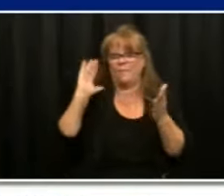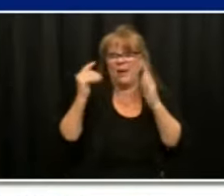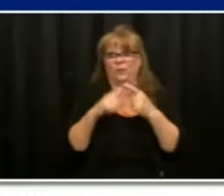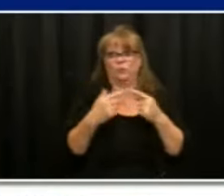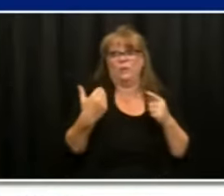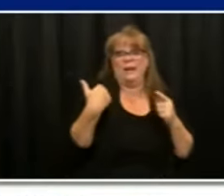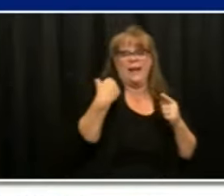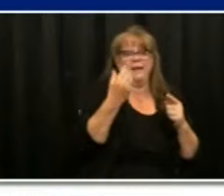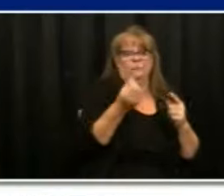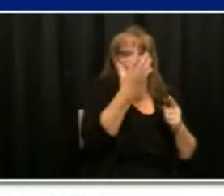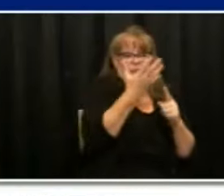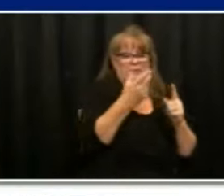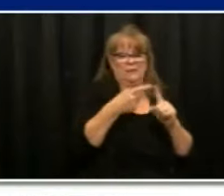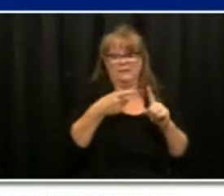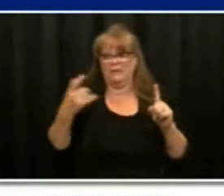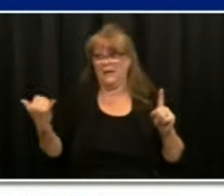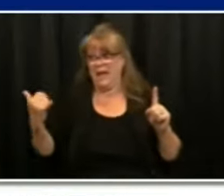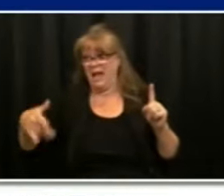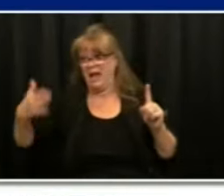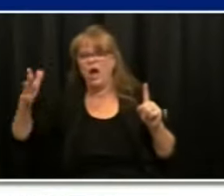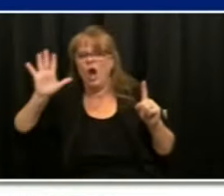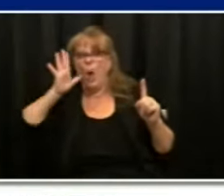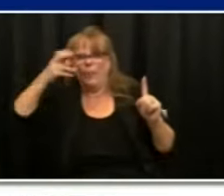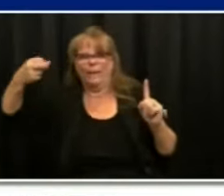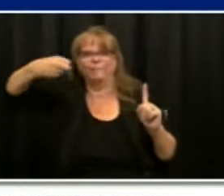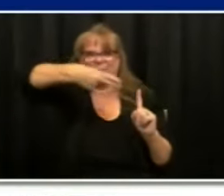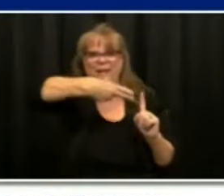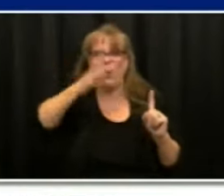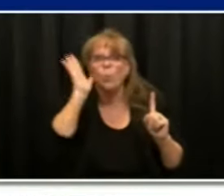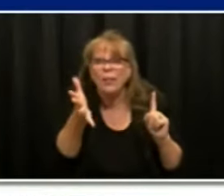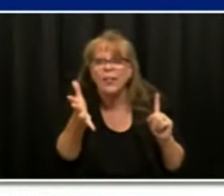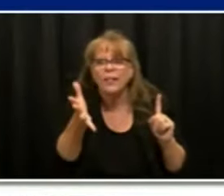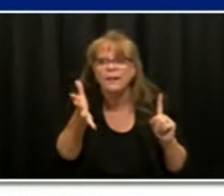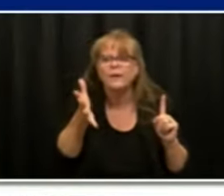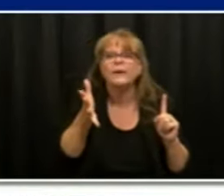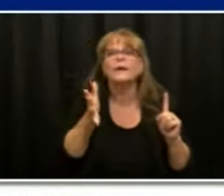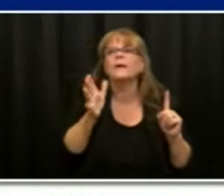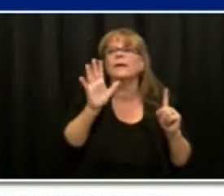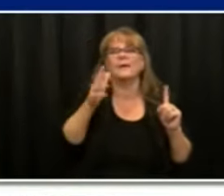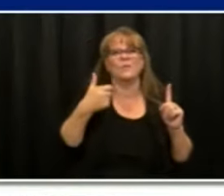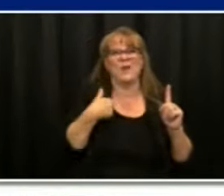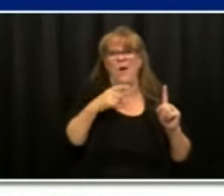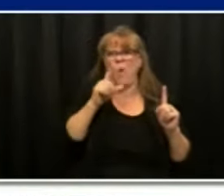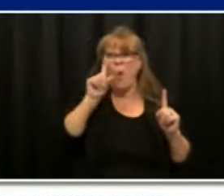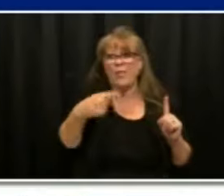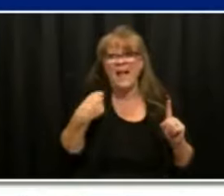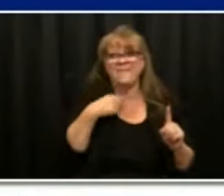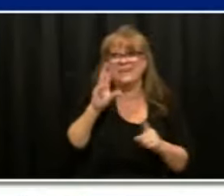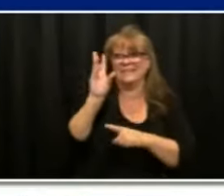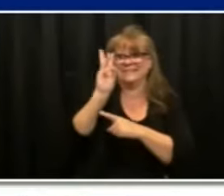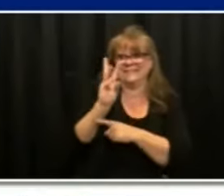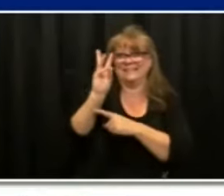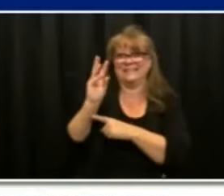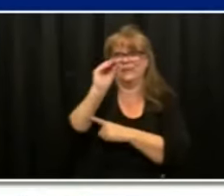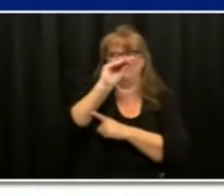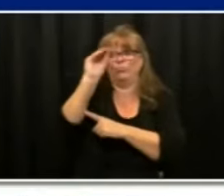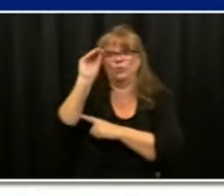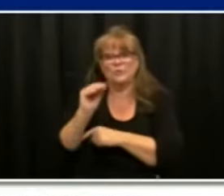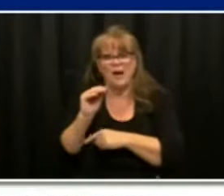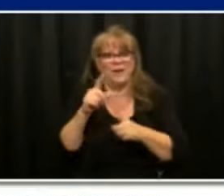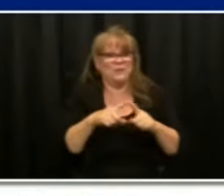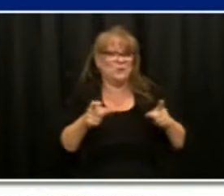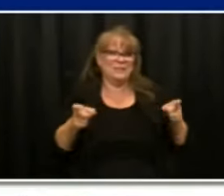mid-November. We are currently at a transmission control level of 66%. That means combined efforts of physical